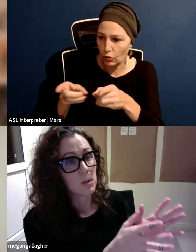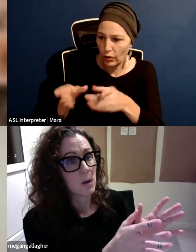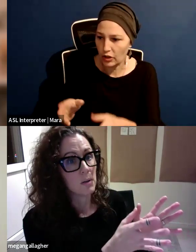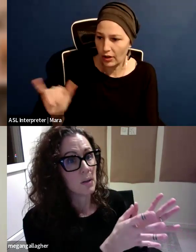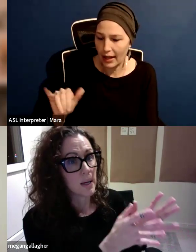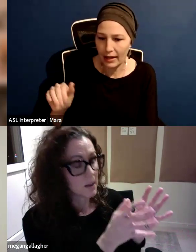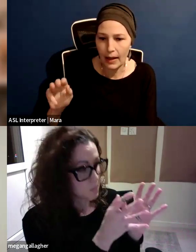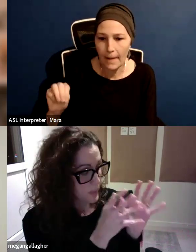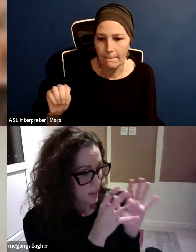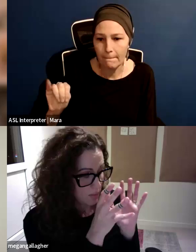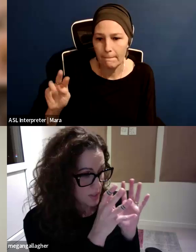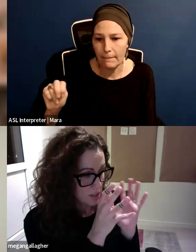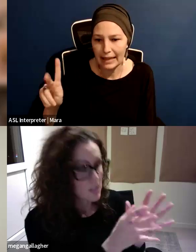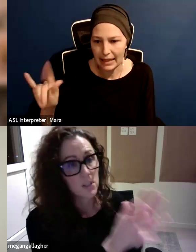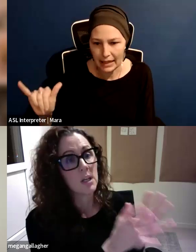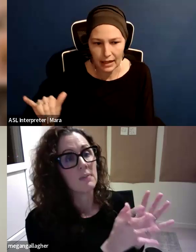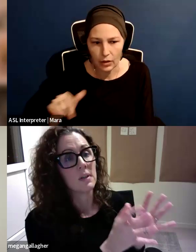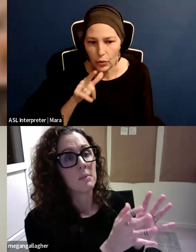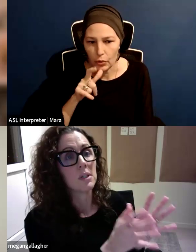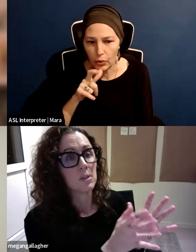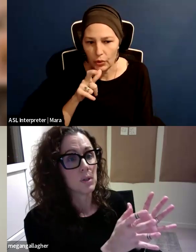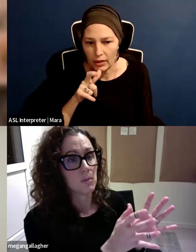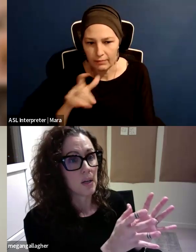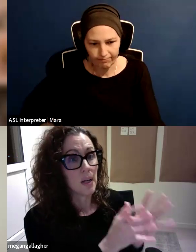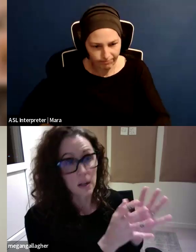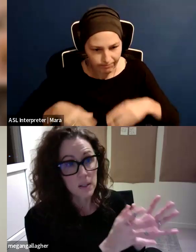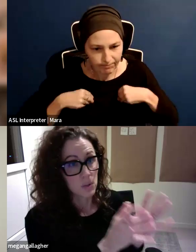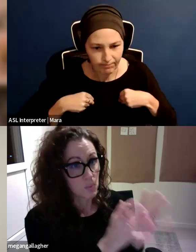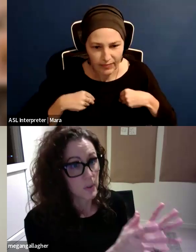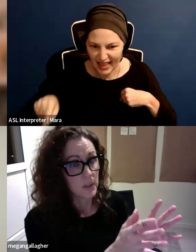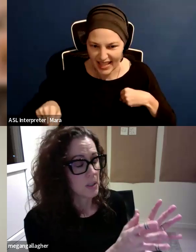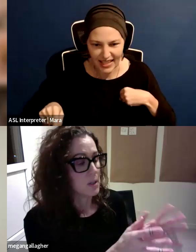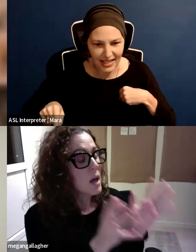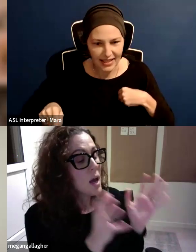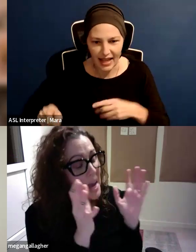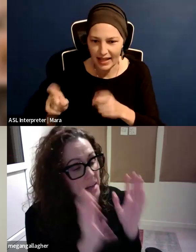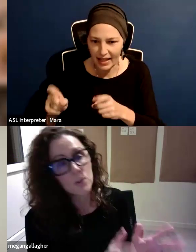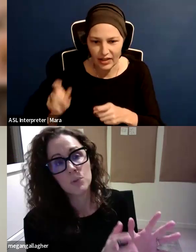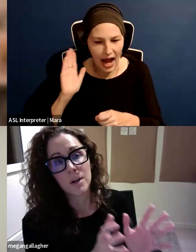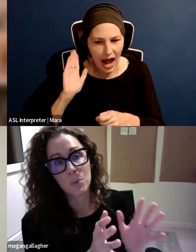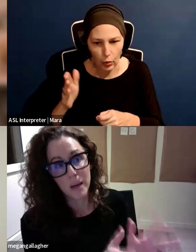really took it on like, this is such a gift and I'm going to do this right. And I think she really did.